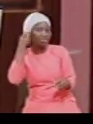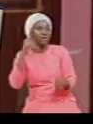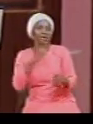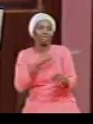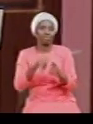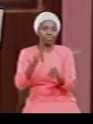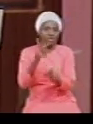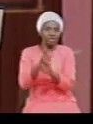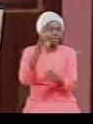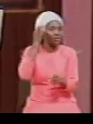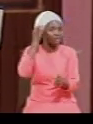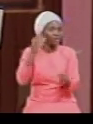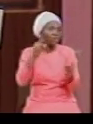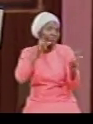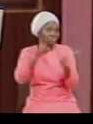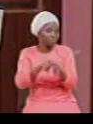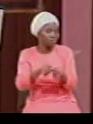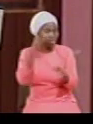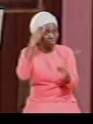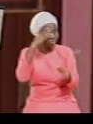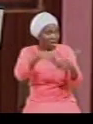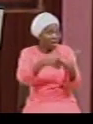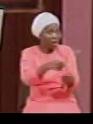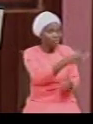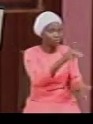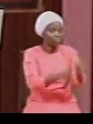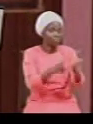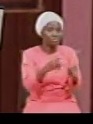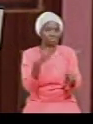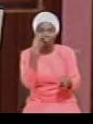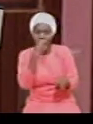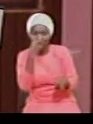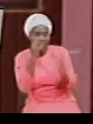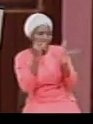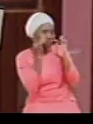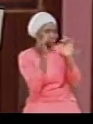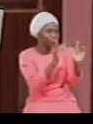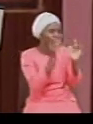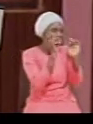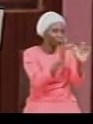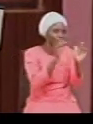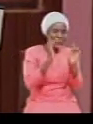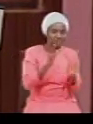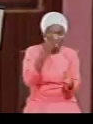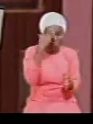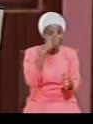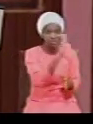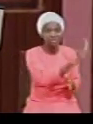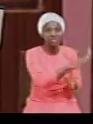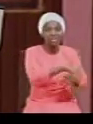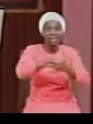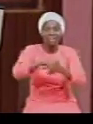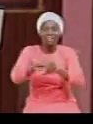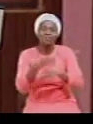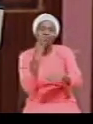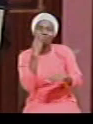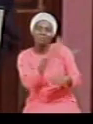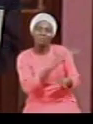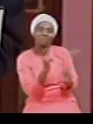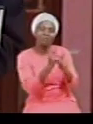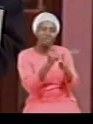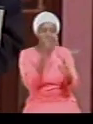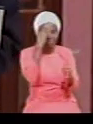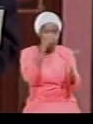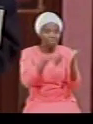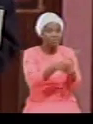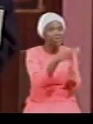sisters, you know how they joke, what they talk about, you know their vocabulary, you know what they say, but you are a